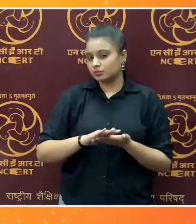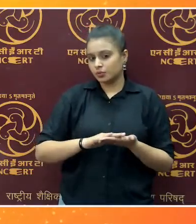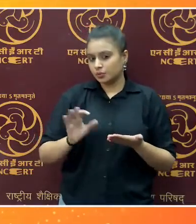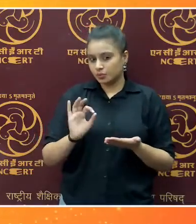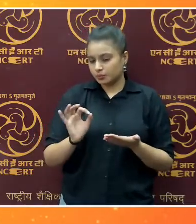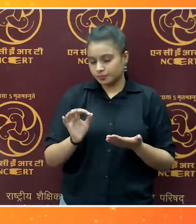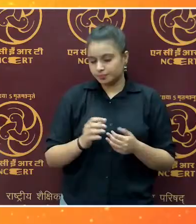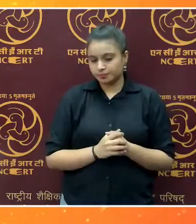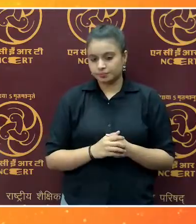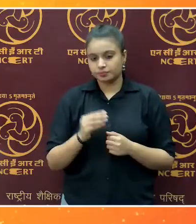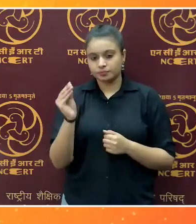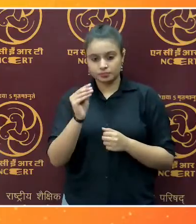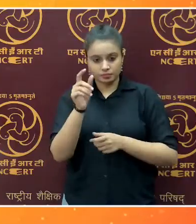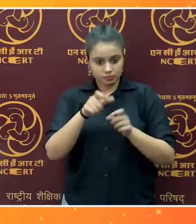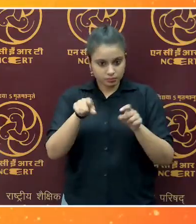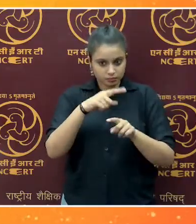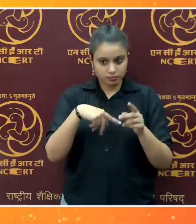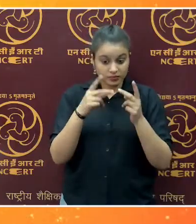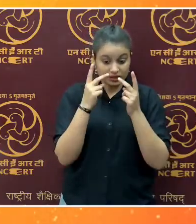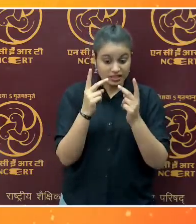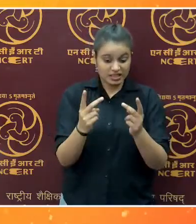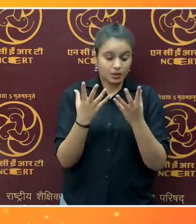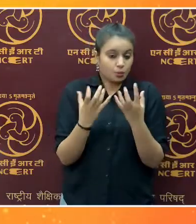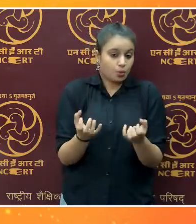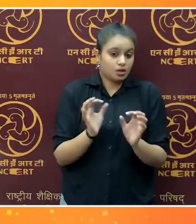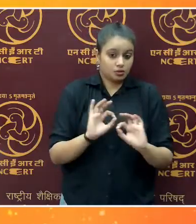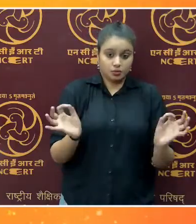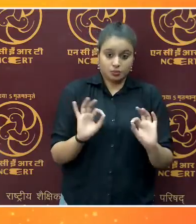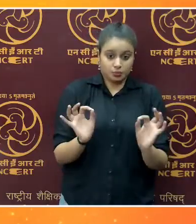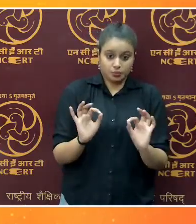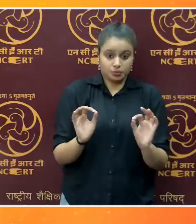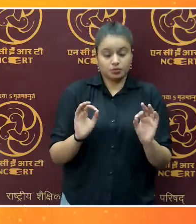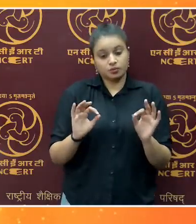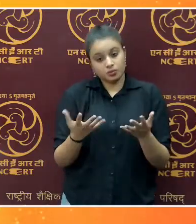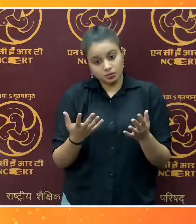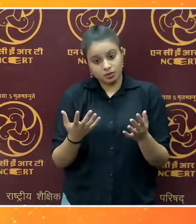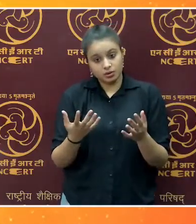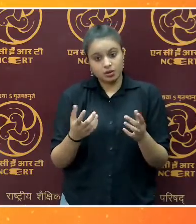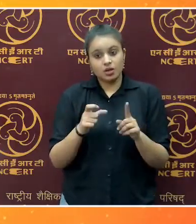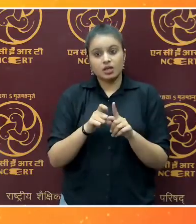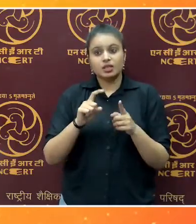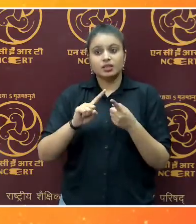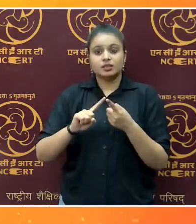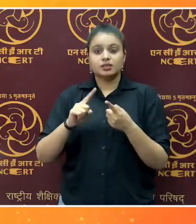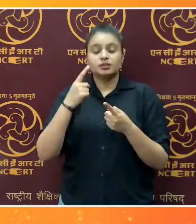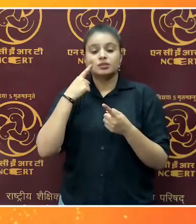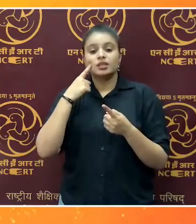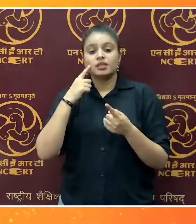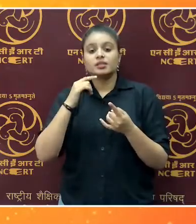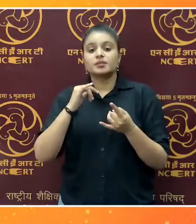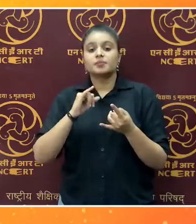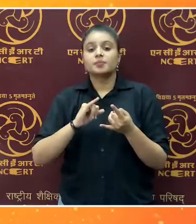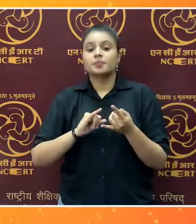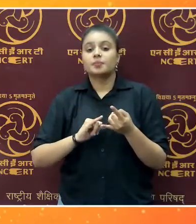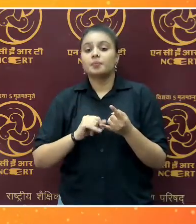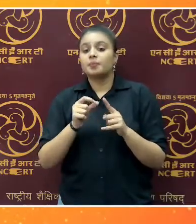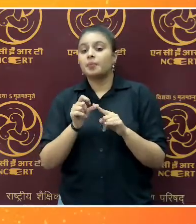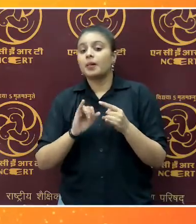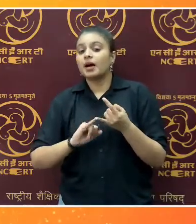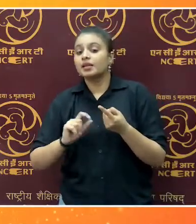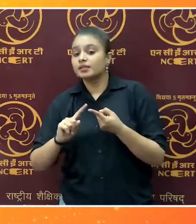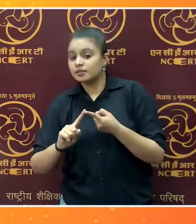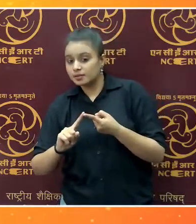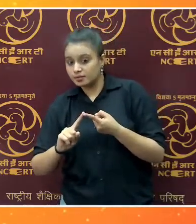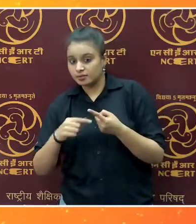word. Somebody you don't want to see at all. Somebody you Despect. hate, despise. So it has become Oh, yes. despise, Despise. despicable,